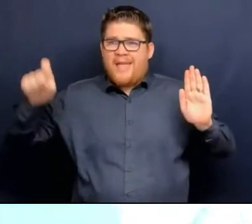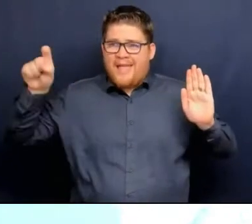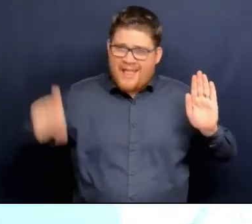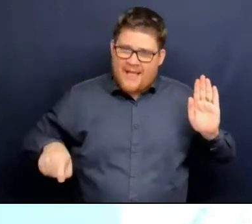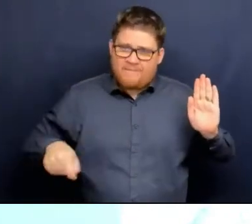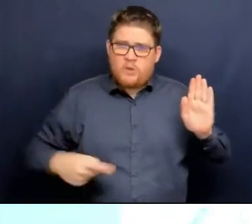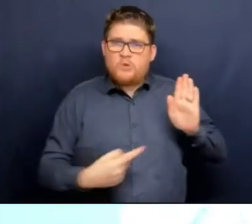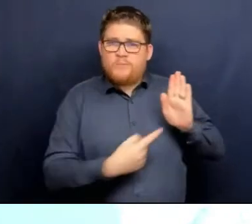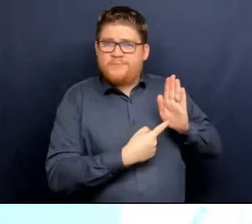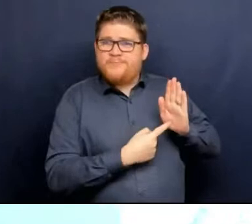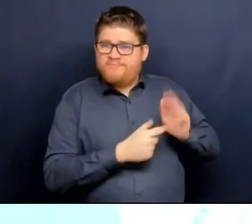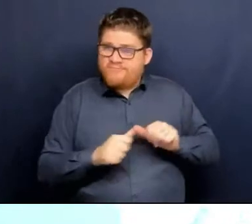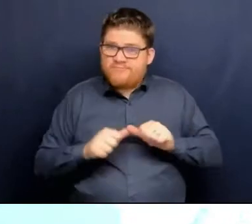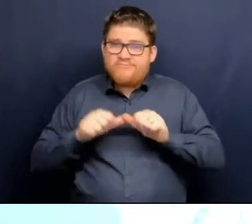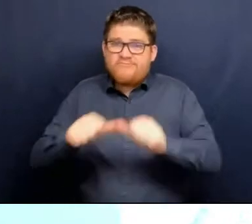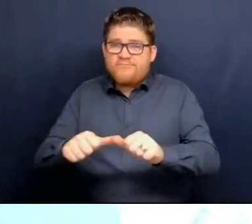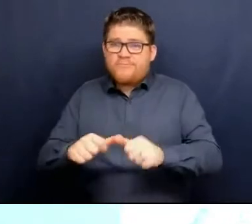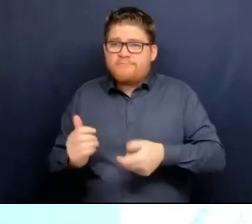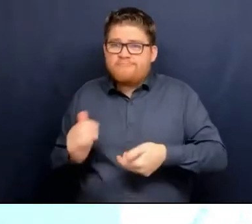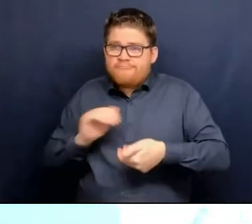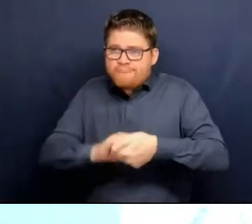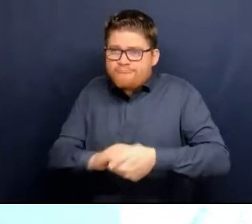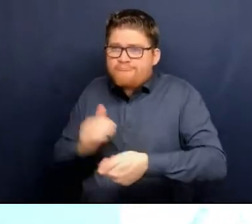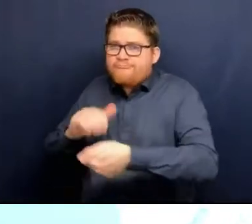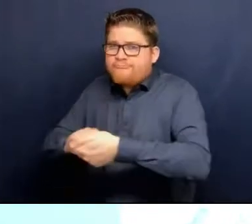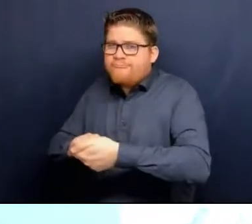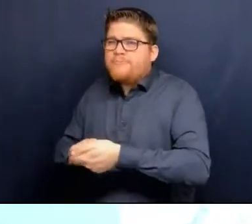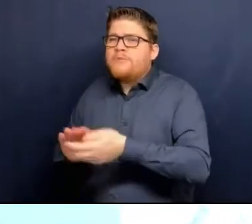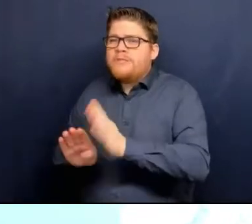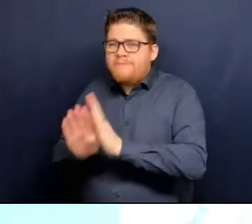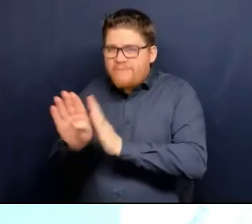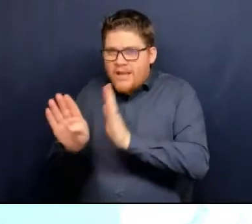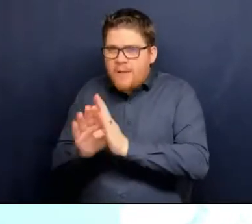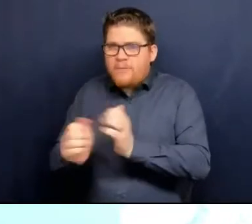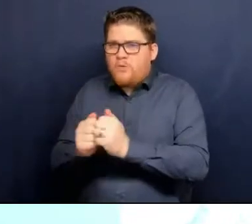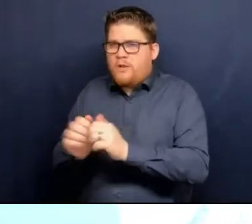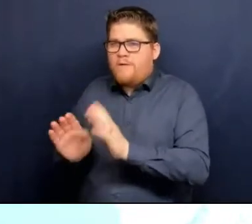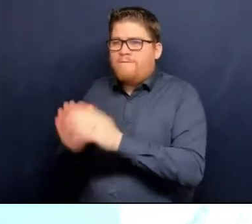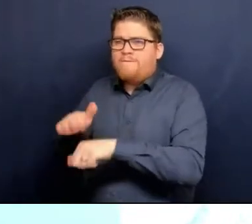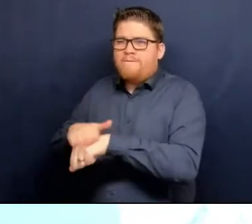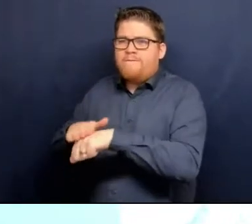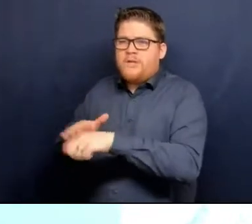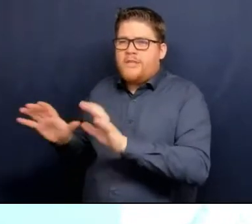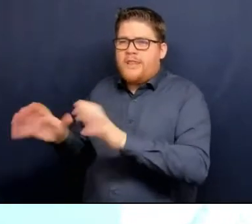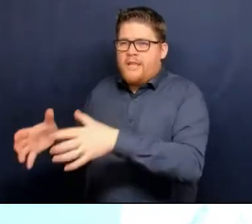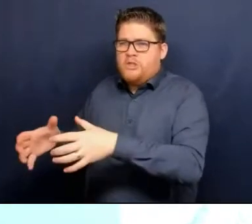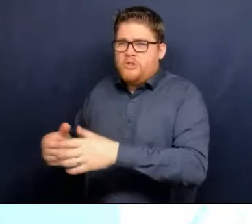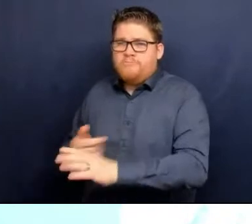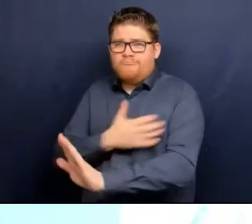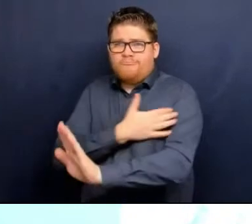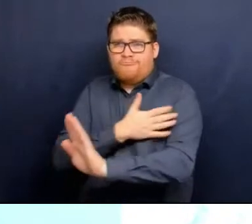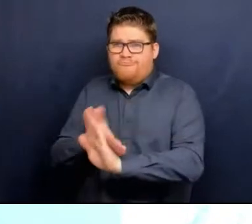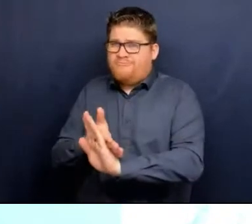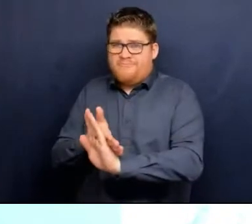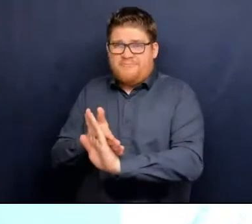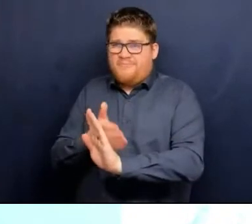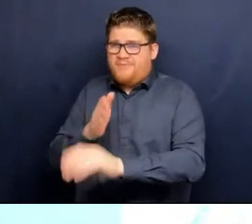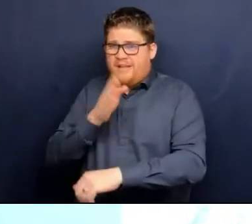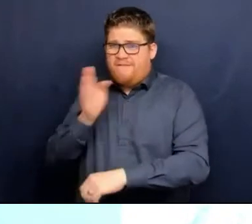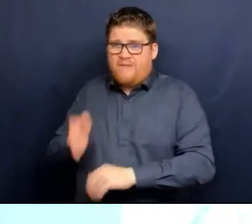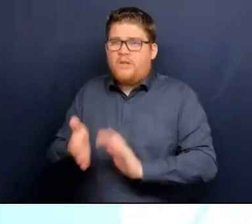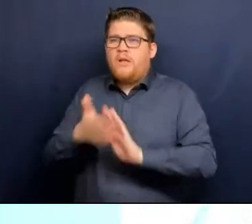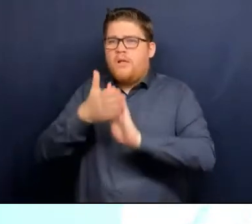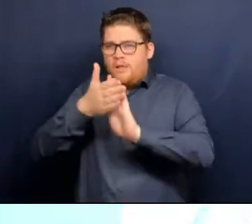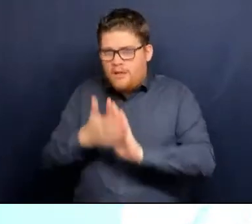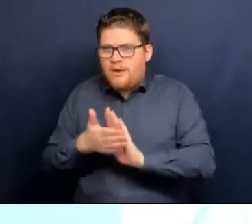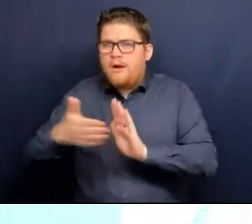co-develop and to begin to work with First Nations in a way that hasn't been done before. And if we look at